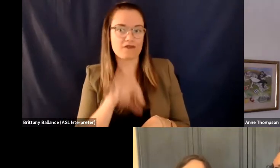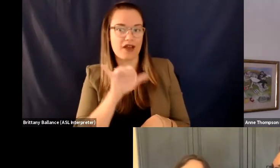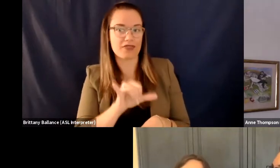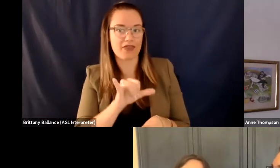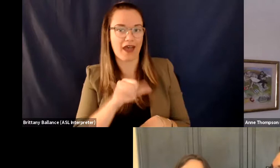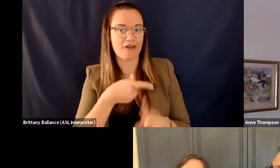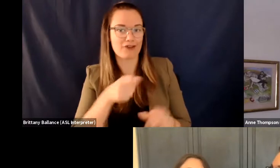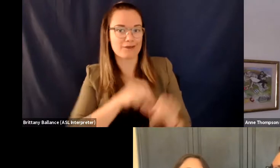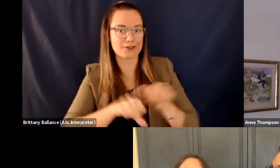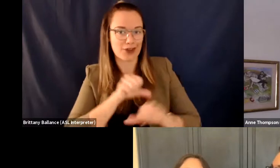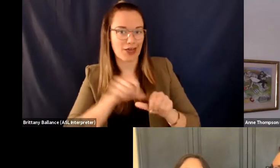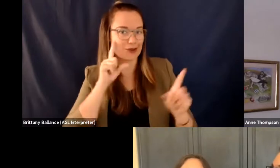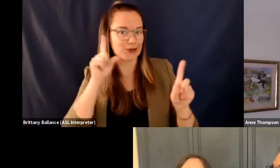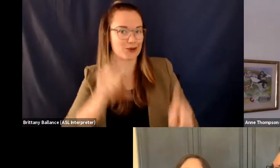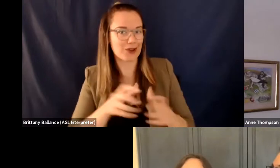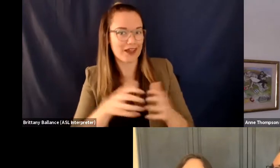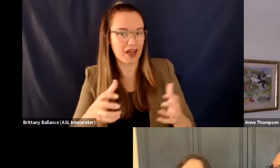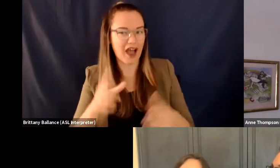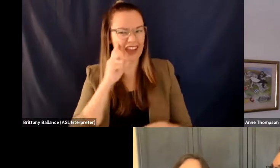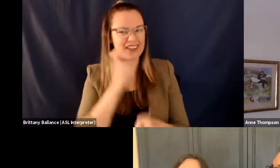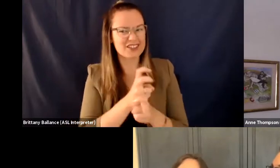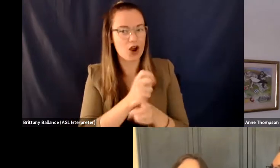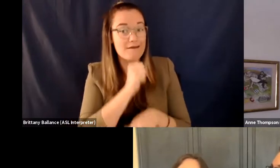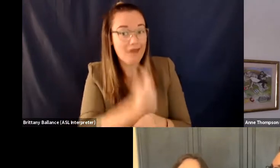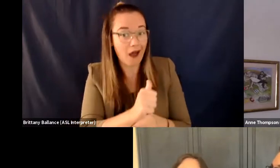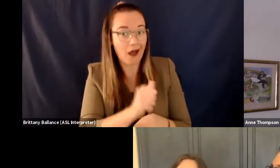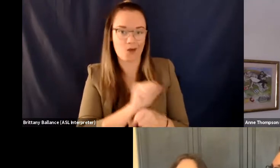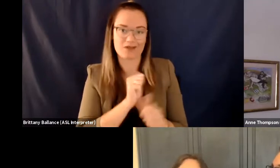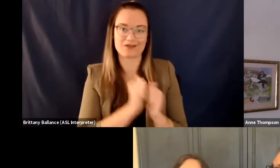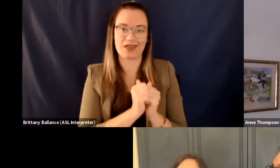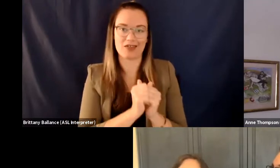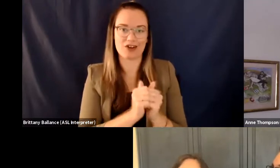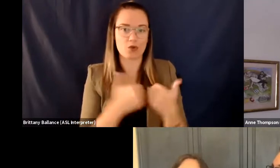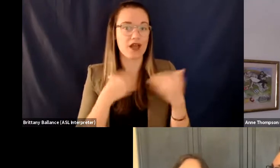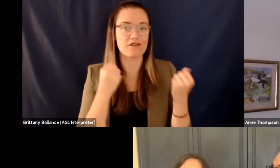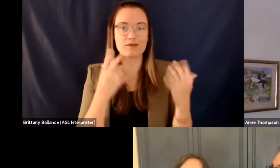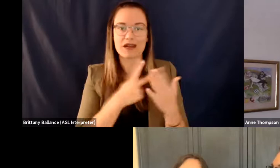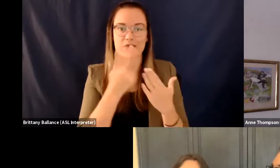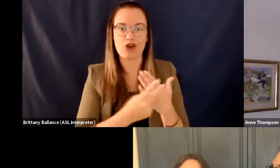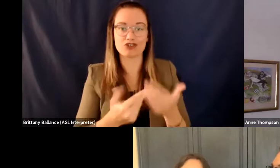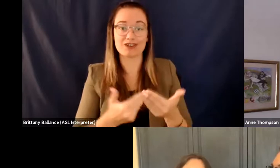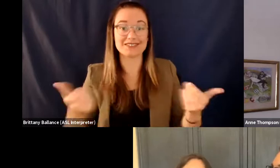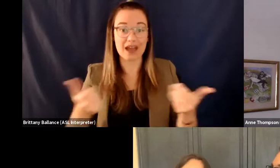other. I think it's harder actually not to work together. There's many projects that we do